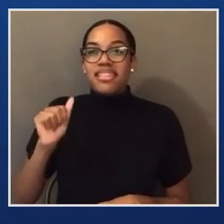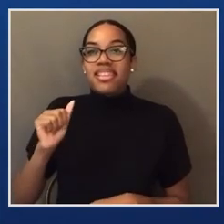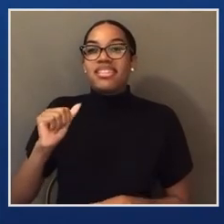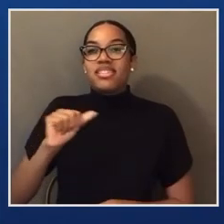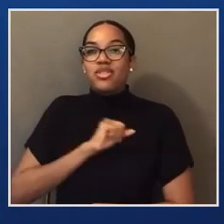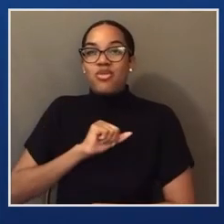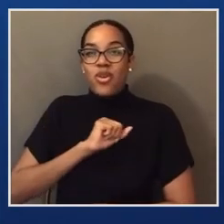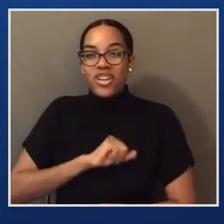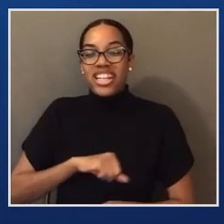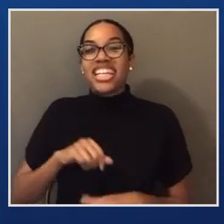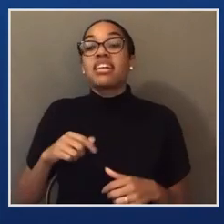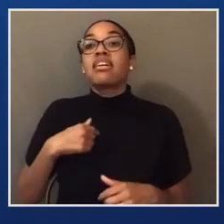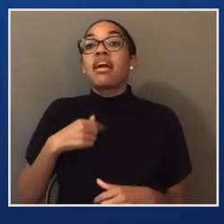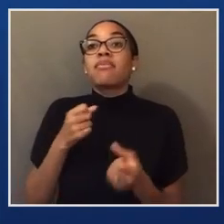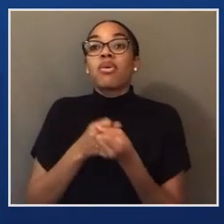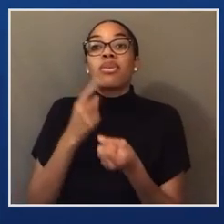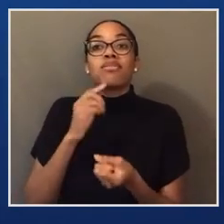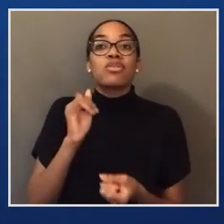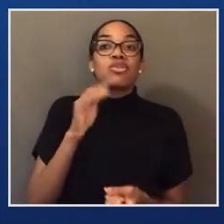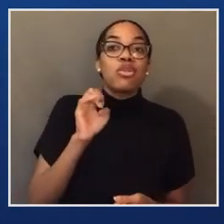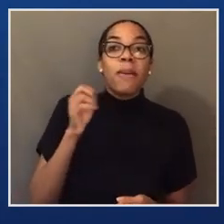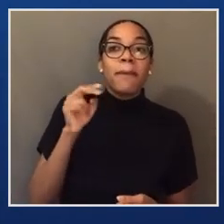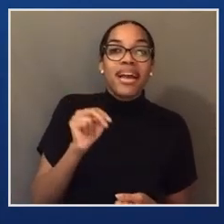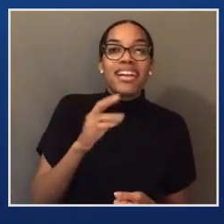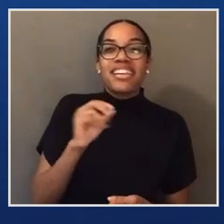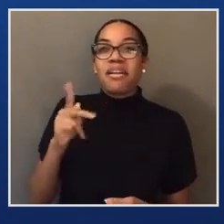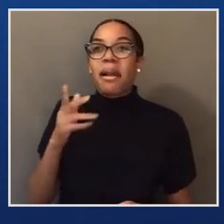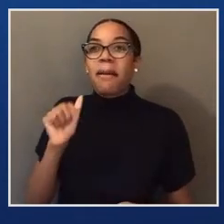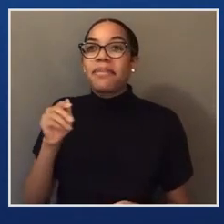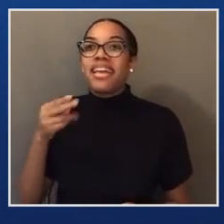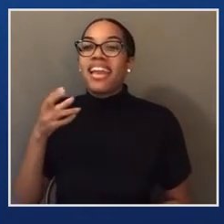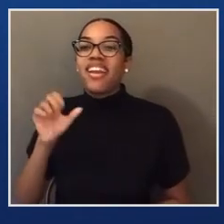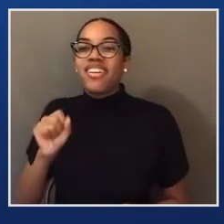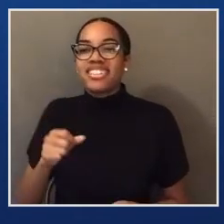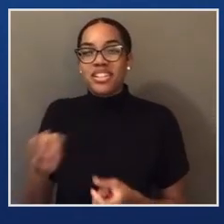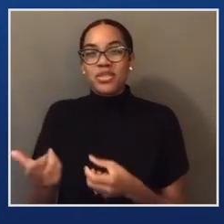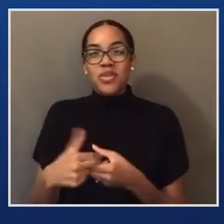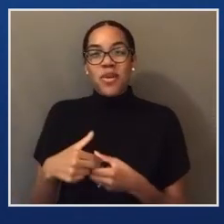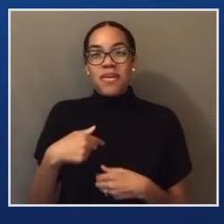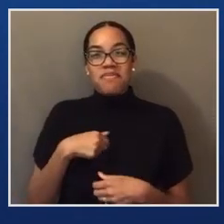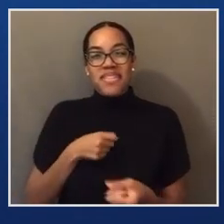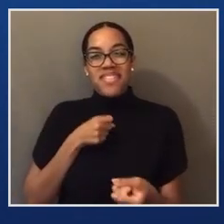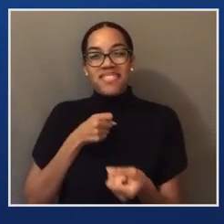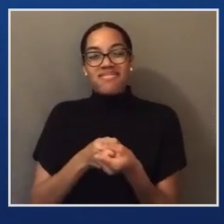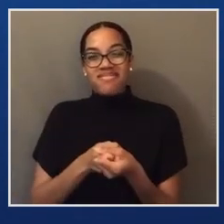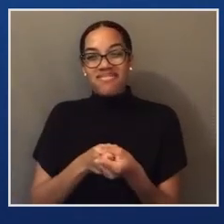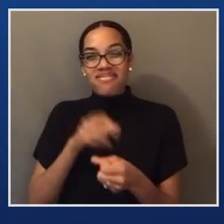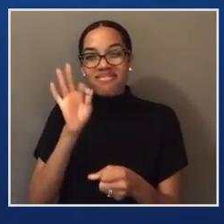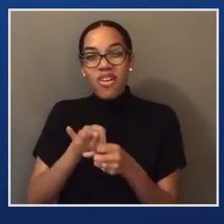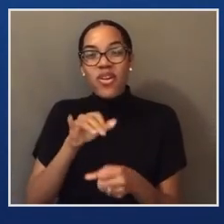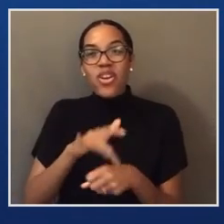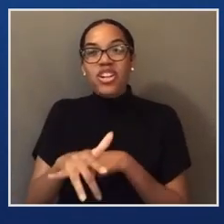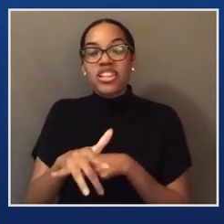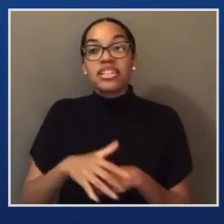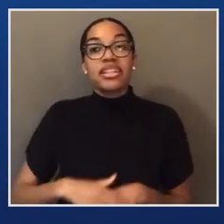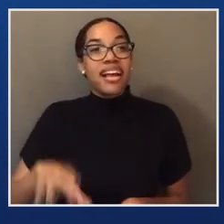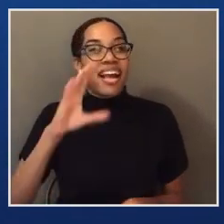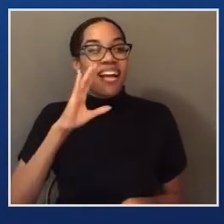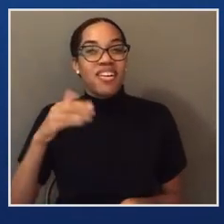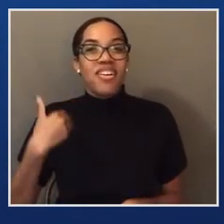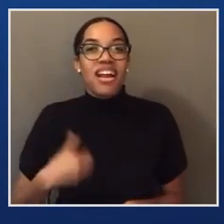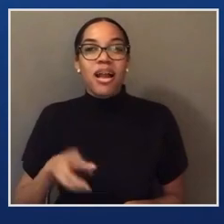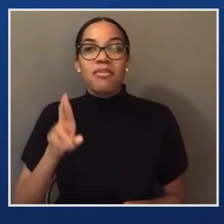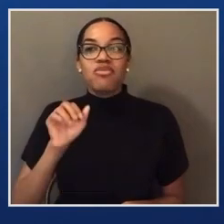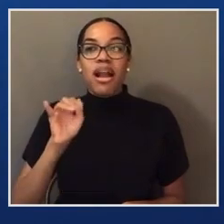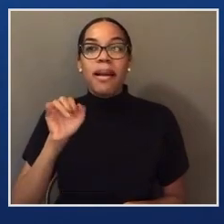Kamala Harris. Join me. Vote early. Hi, I'm Congresswoman Robin Kelly from the 2nd Congressional